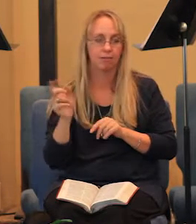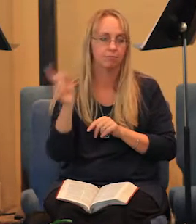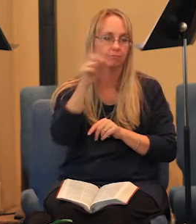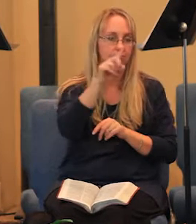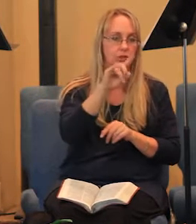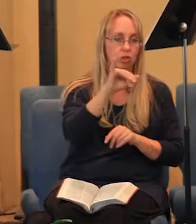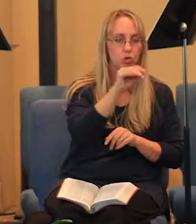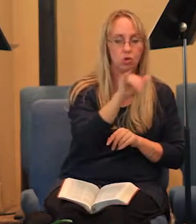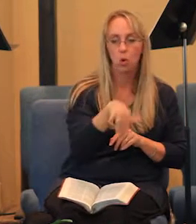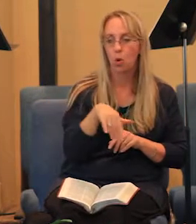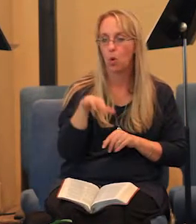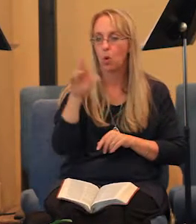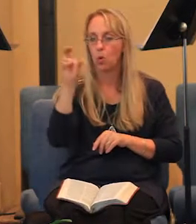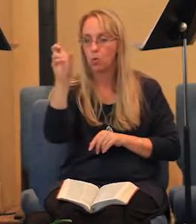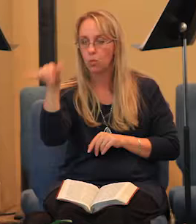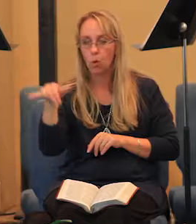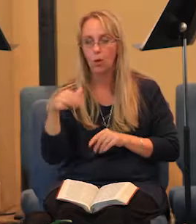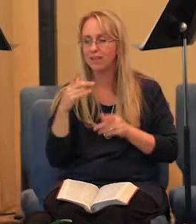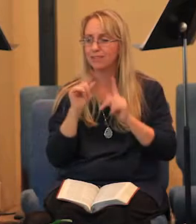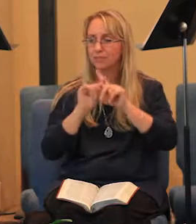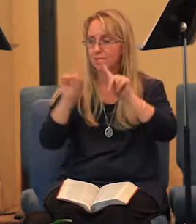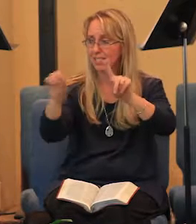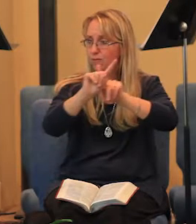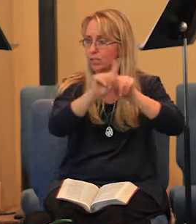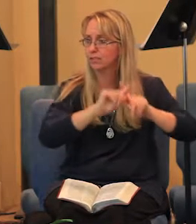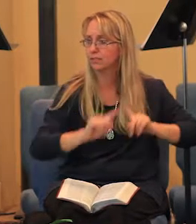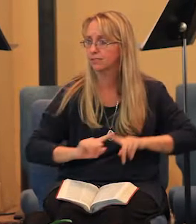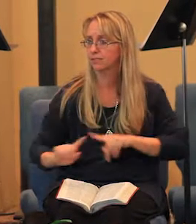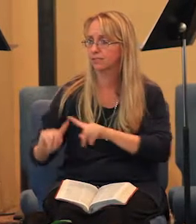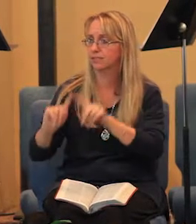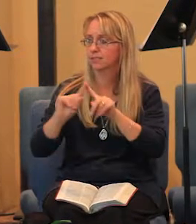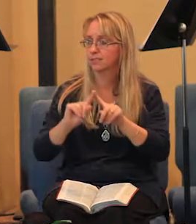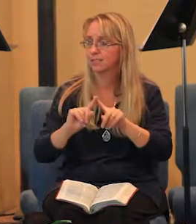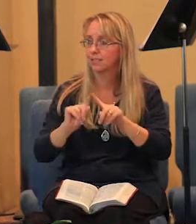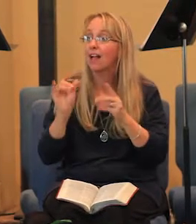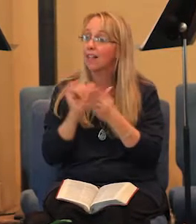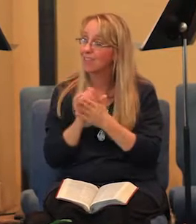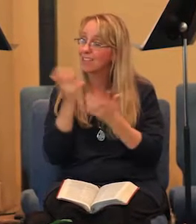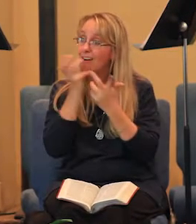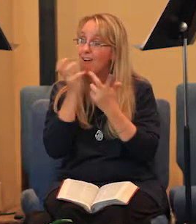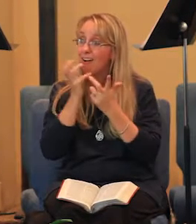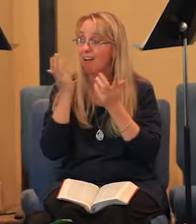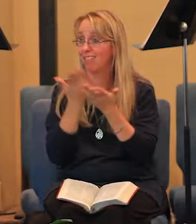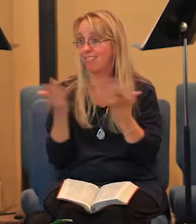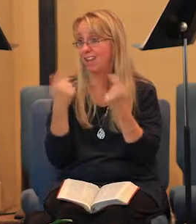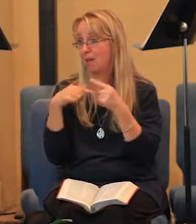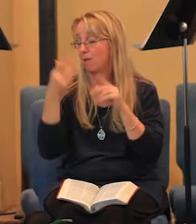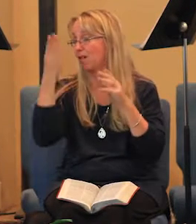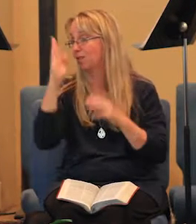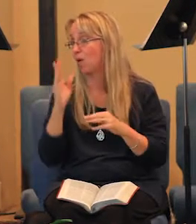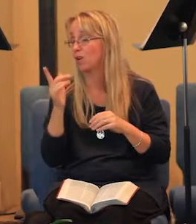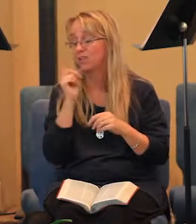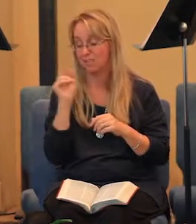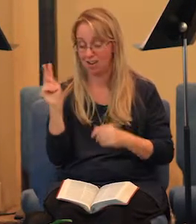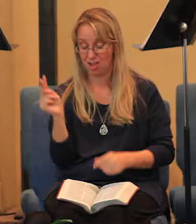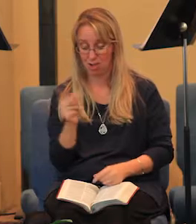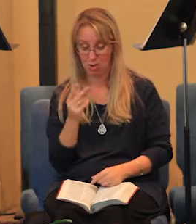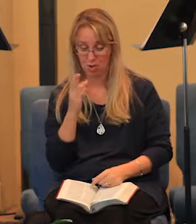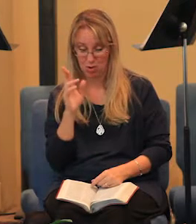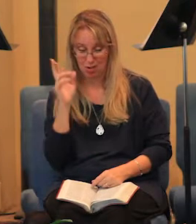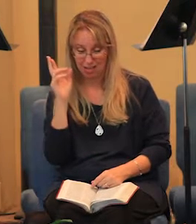Joy's. It's going to be different than Roy's. And I think that's the awesome thing about God. As He looks at Ray and He goes,